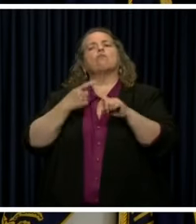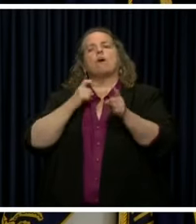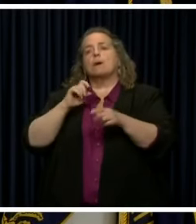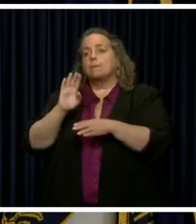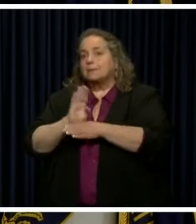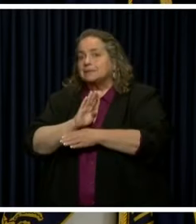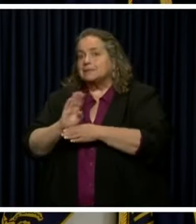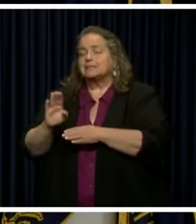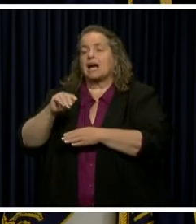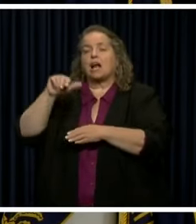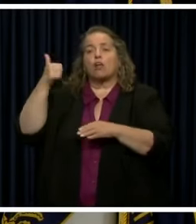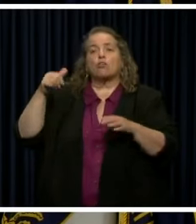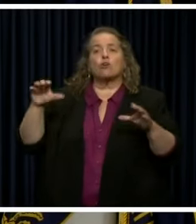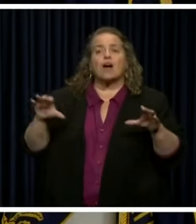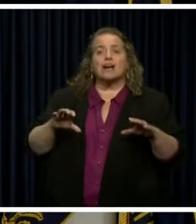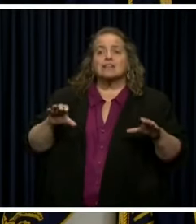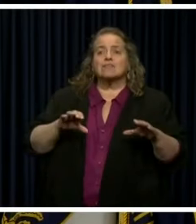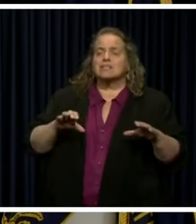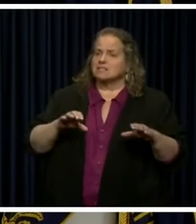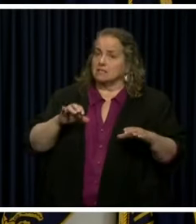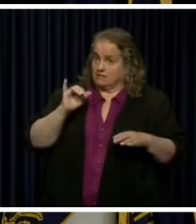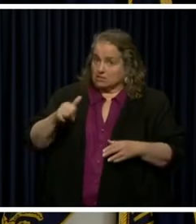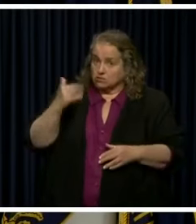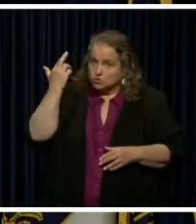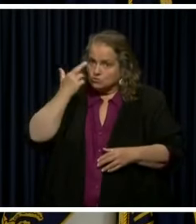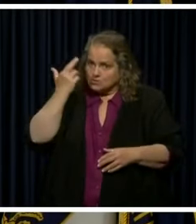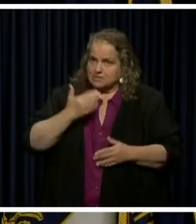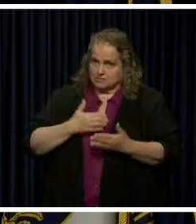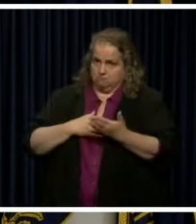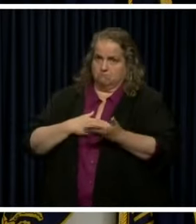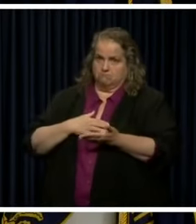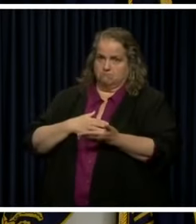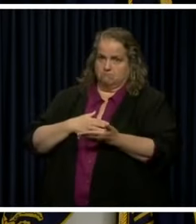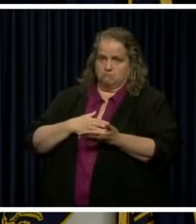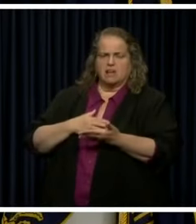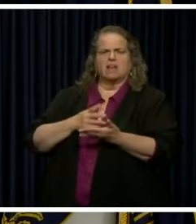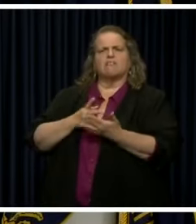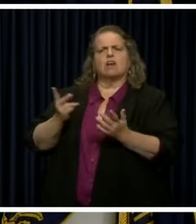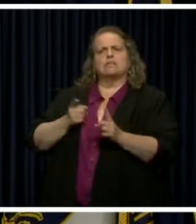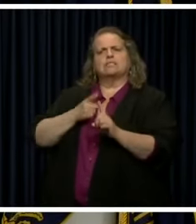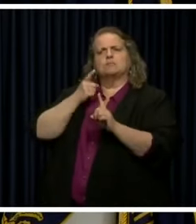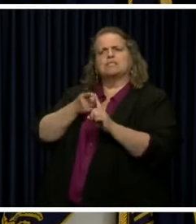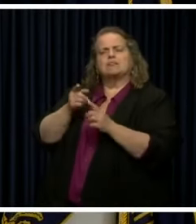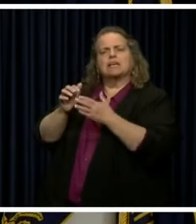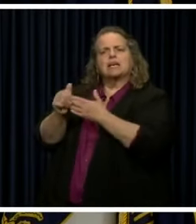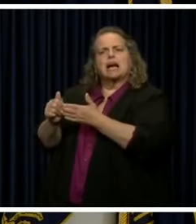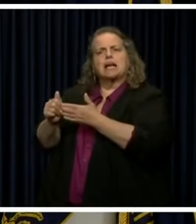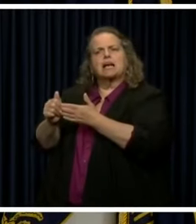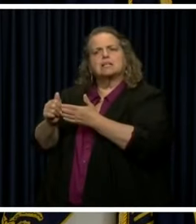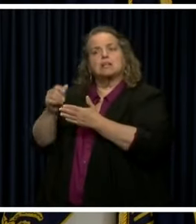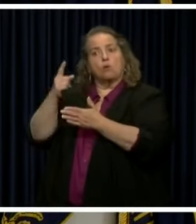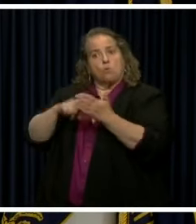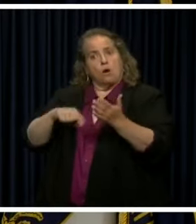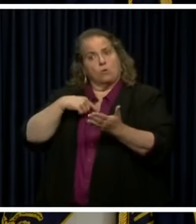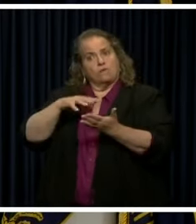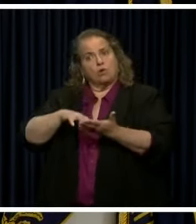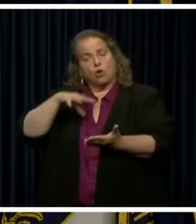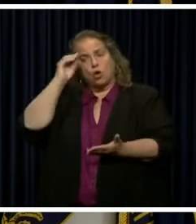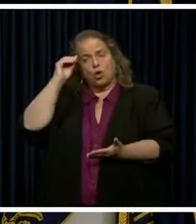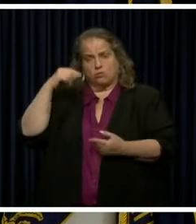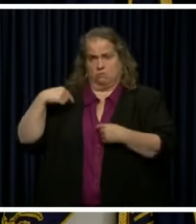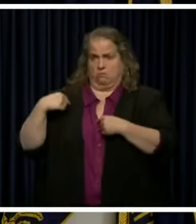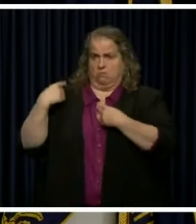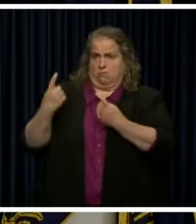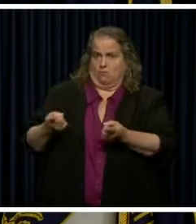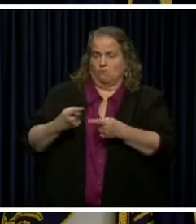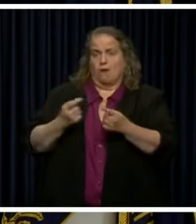other activities, this is the reason. That very specific guidance based on what we have learned thus far